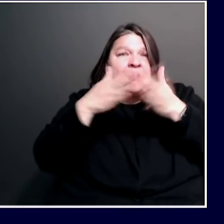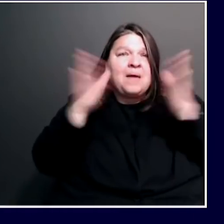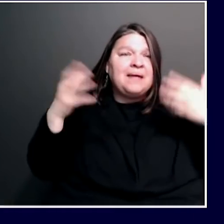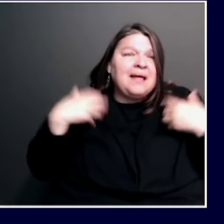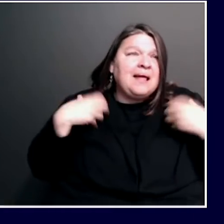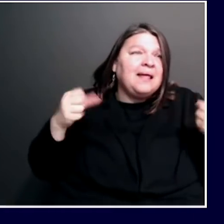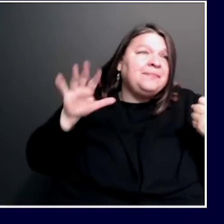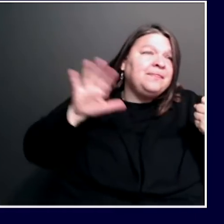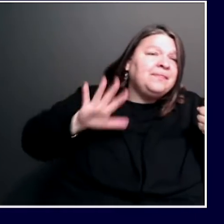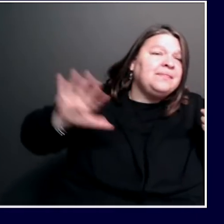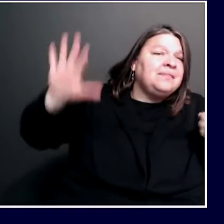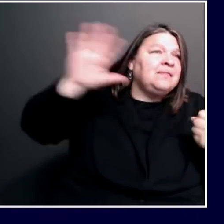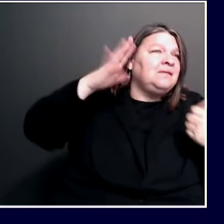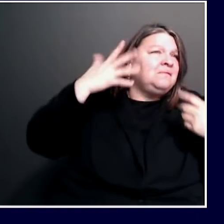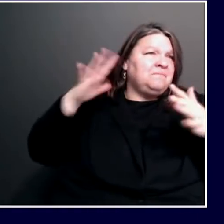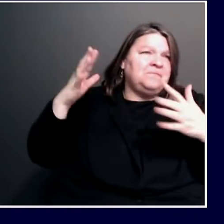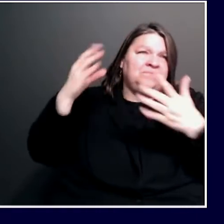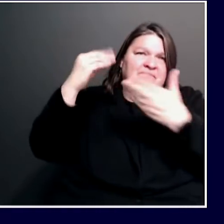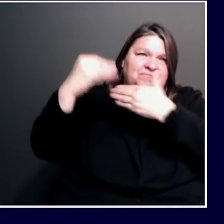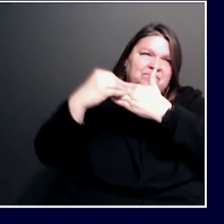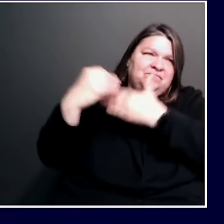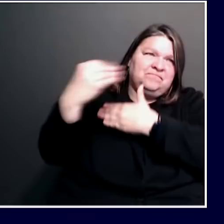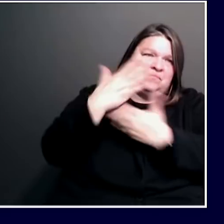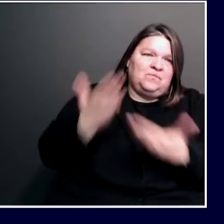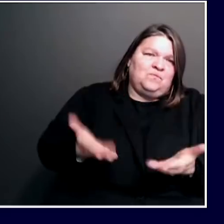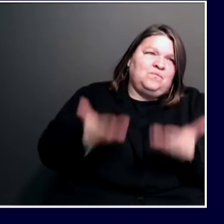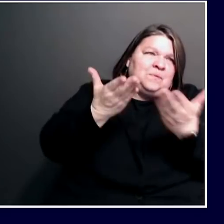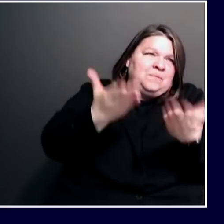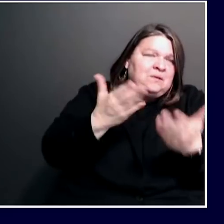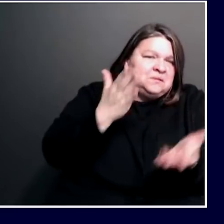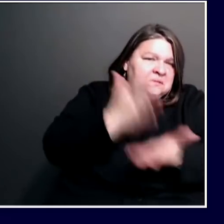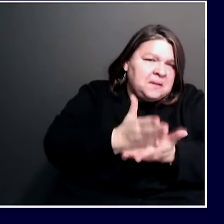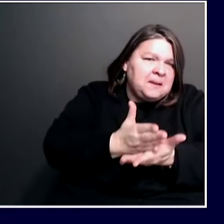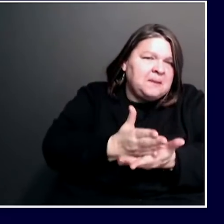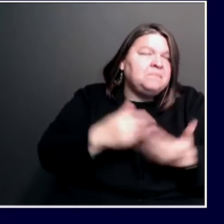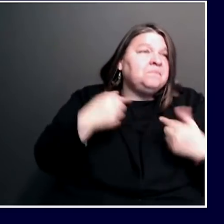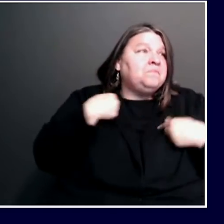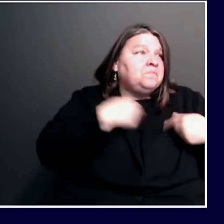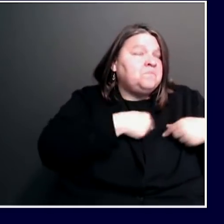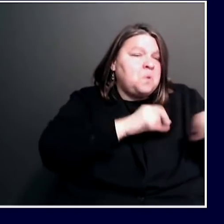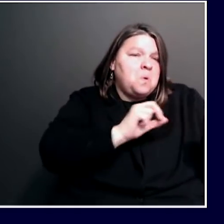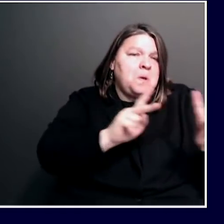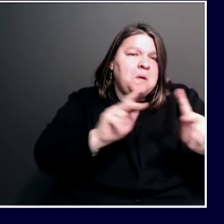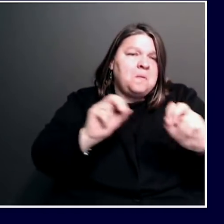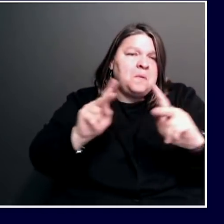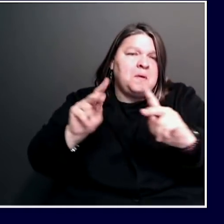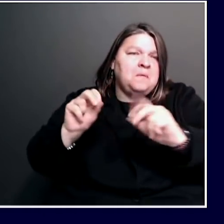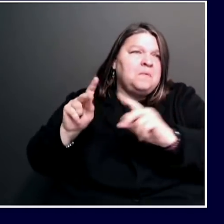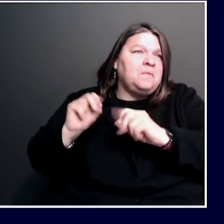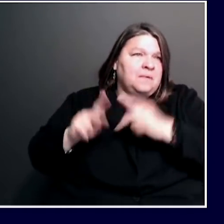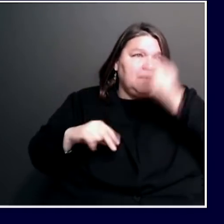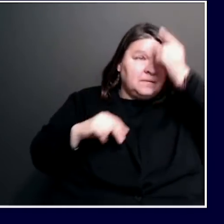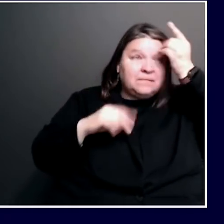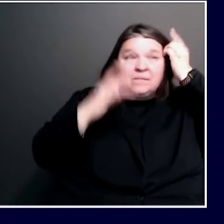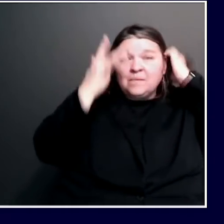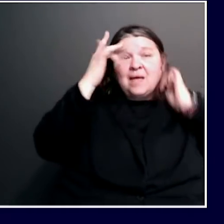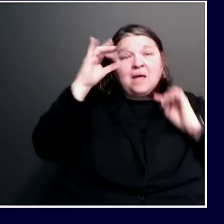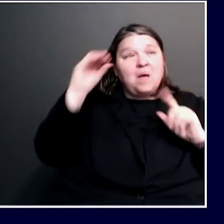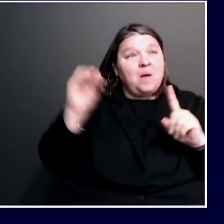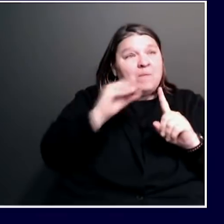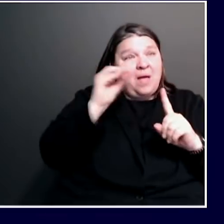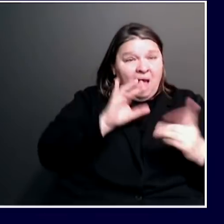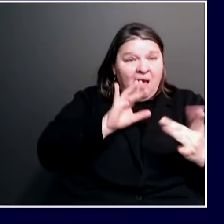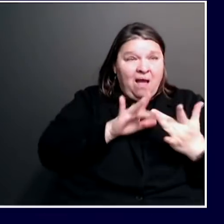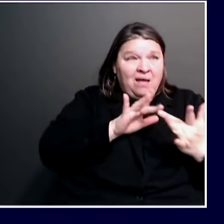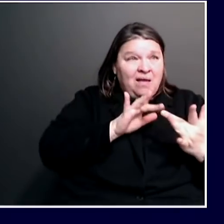simply recognizing that the utility of contact tracing is lower now because of Omicron. The reason that there is no intersection of those